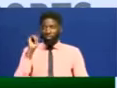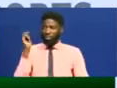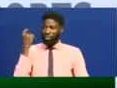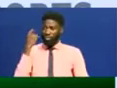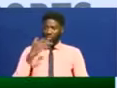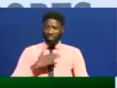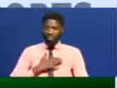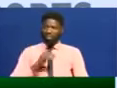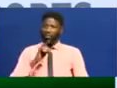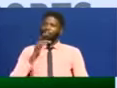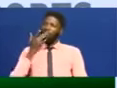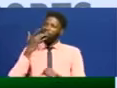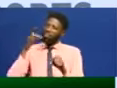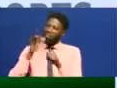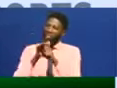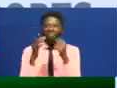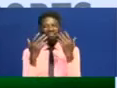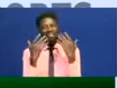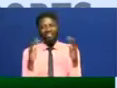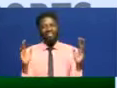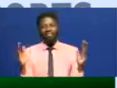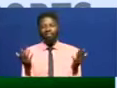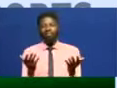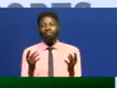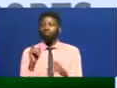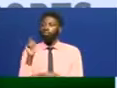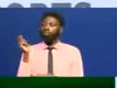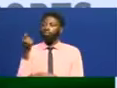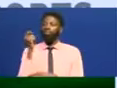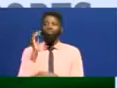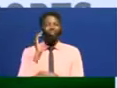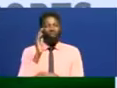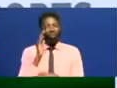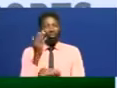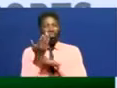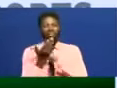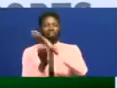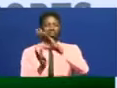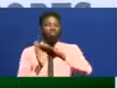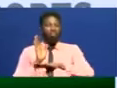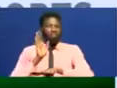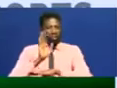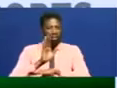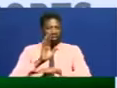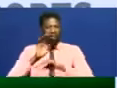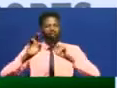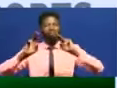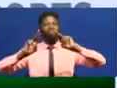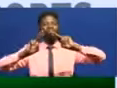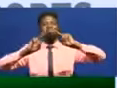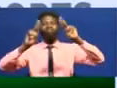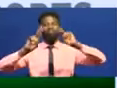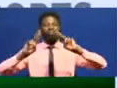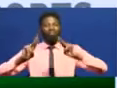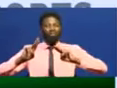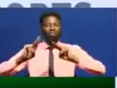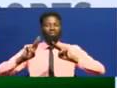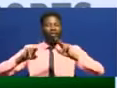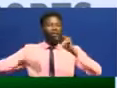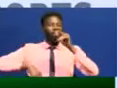a commitment that Kenya would get back into the fold of international football